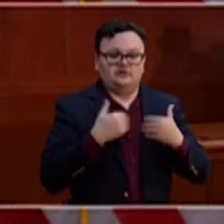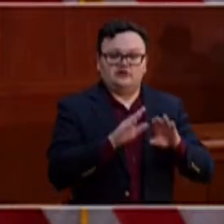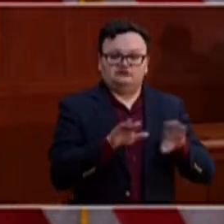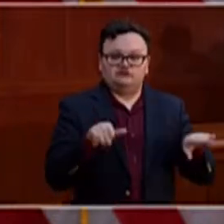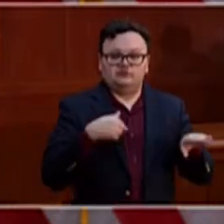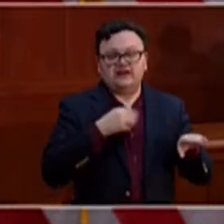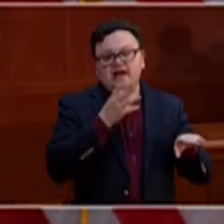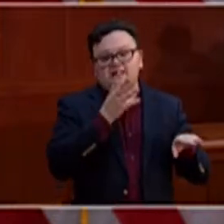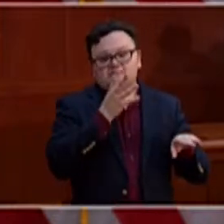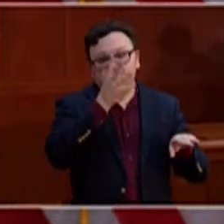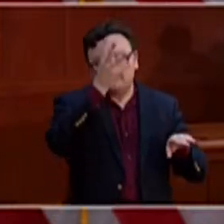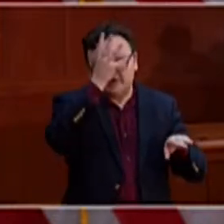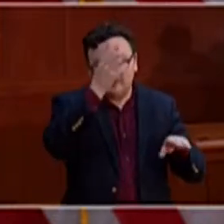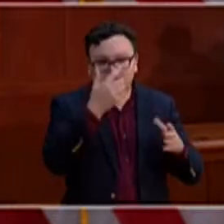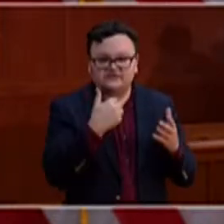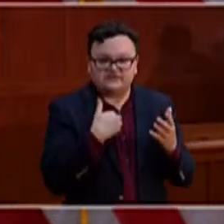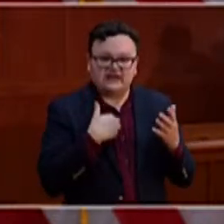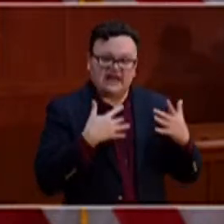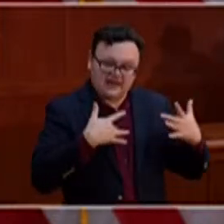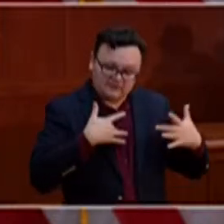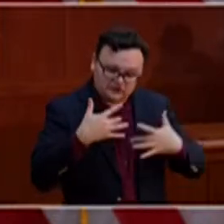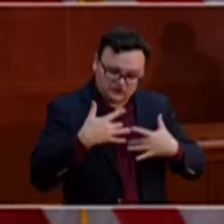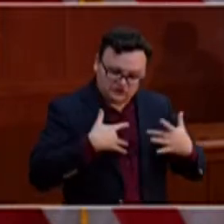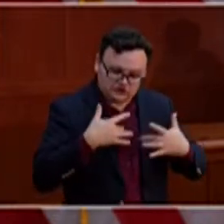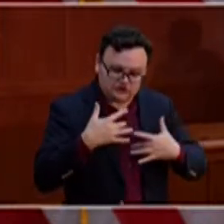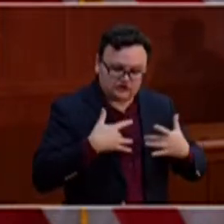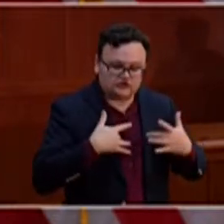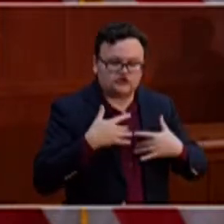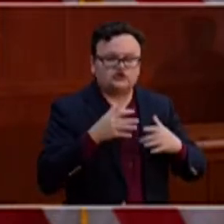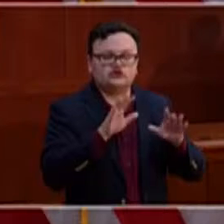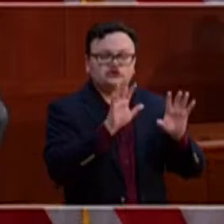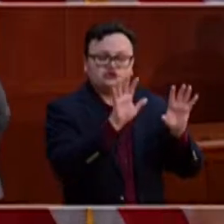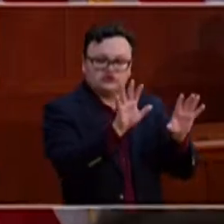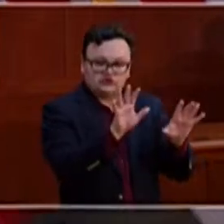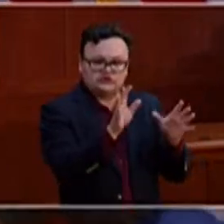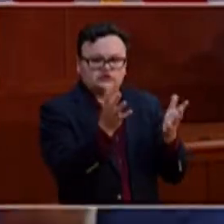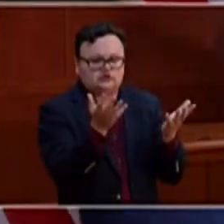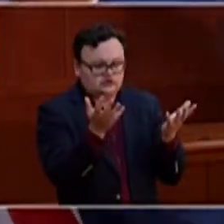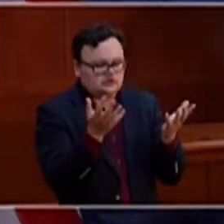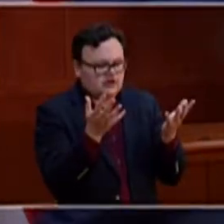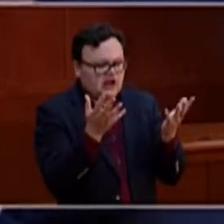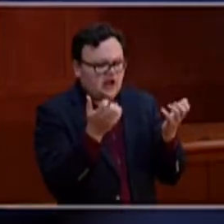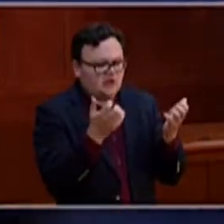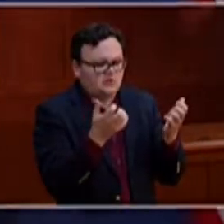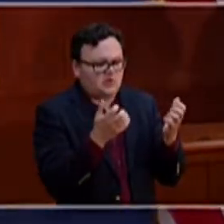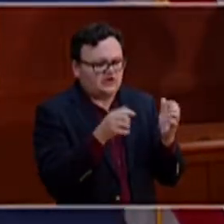concerned about. So, okay, well, we'll be back tomorrow doing something. So we'll see you guys.